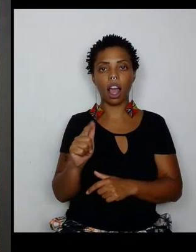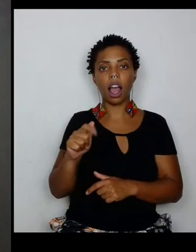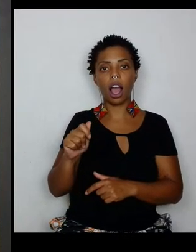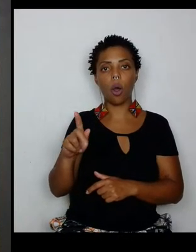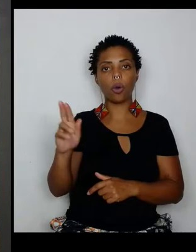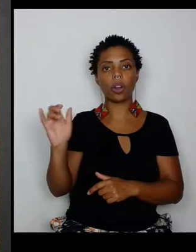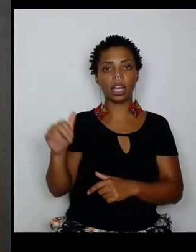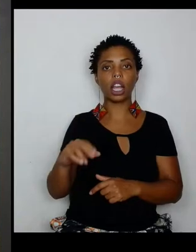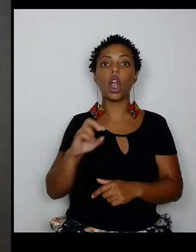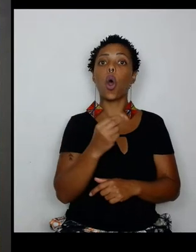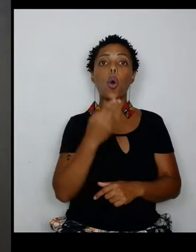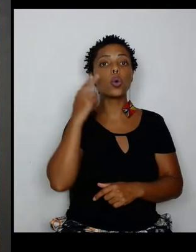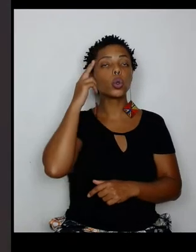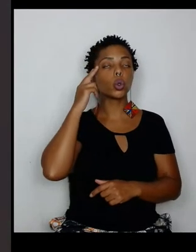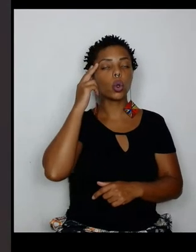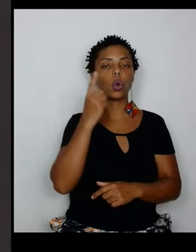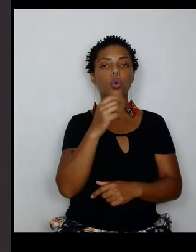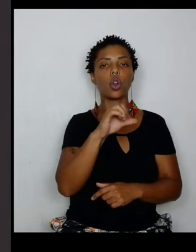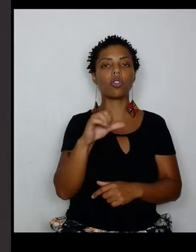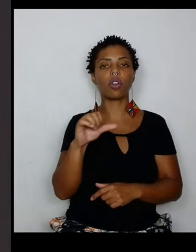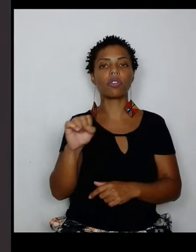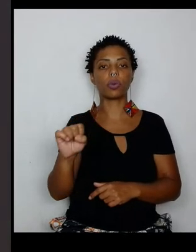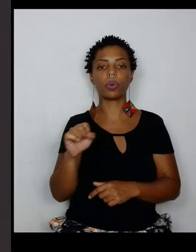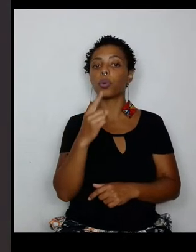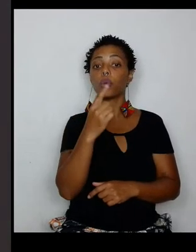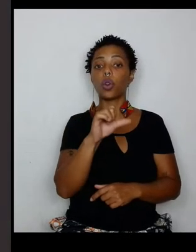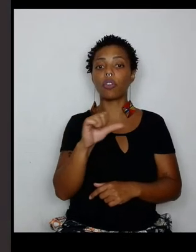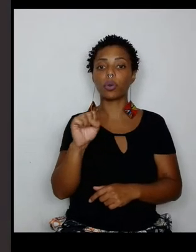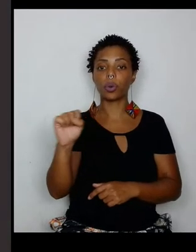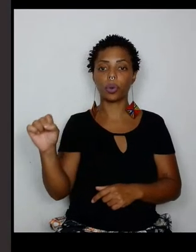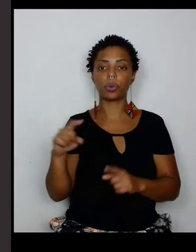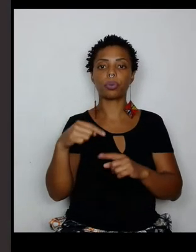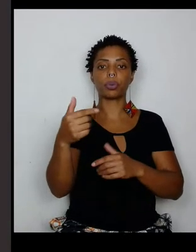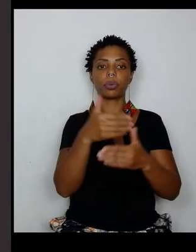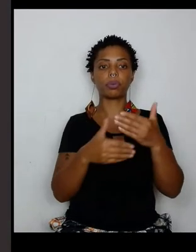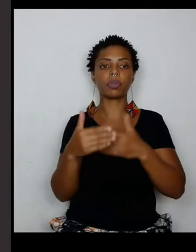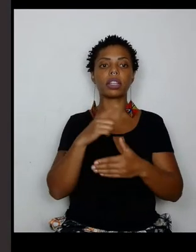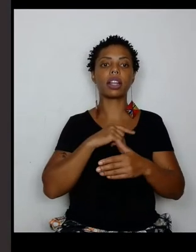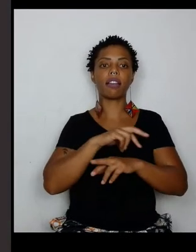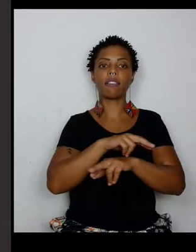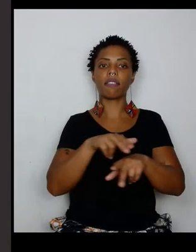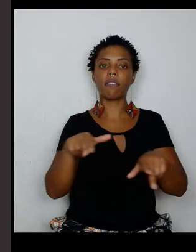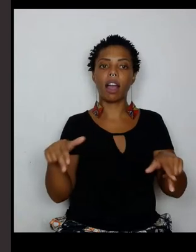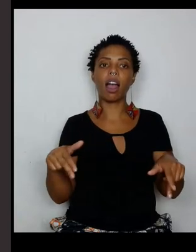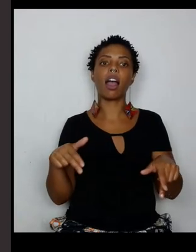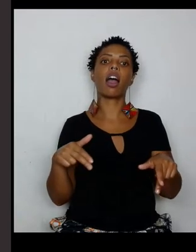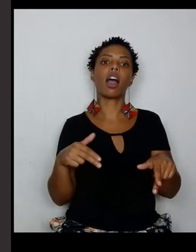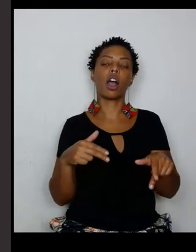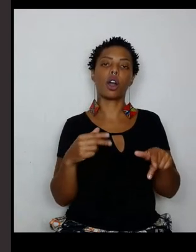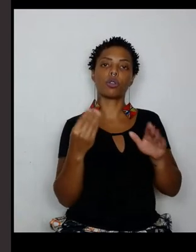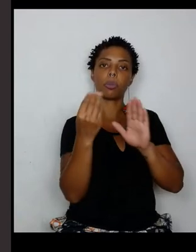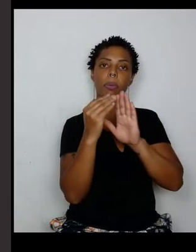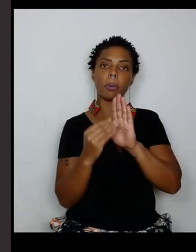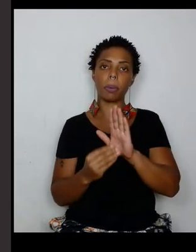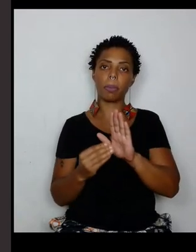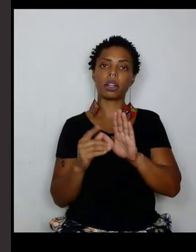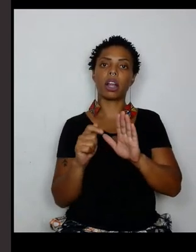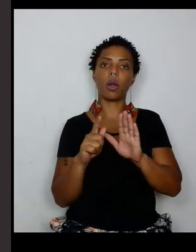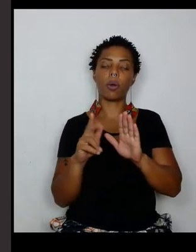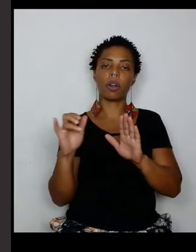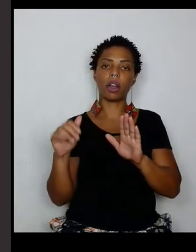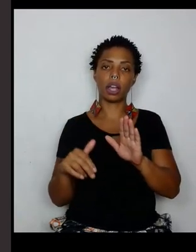next slide derived from several color types in gogan's possession possessed uh published by the artist's former guardian gustavo